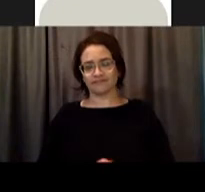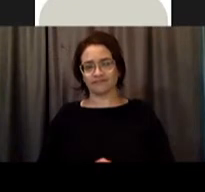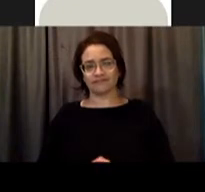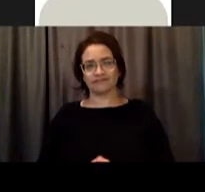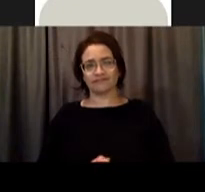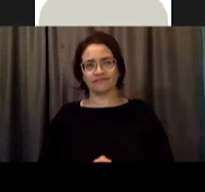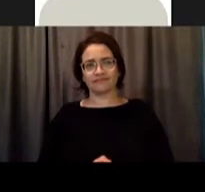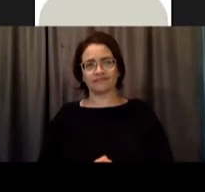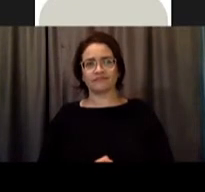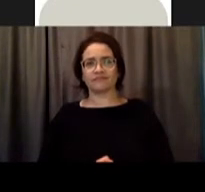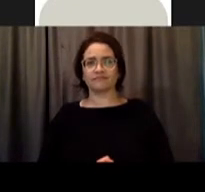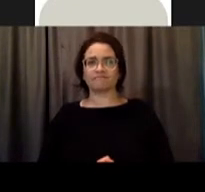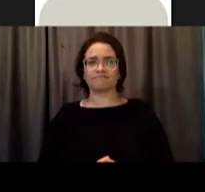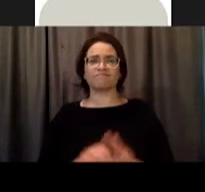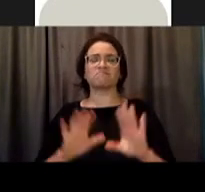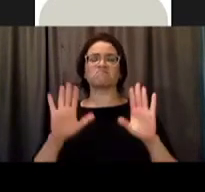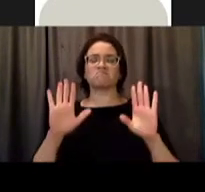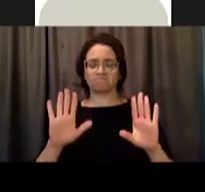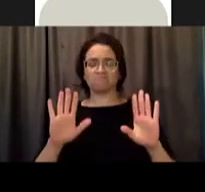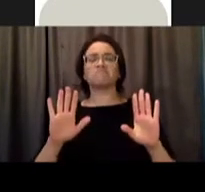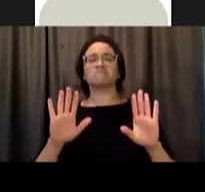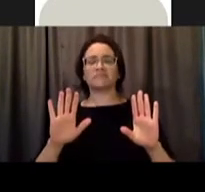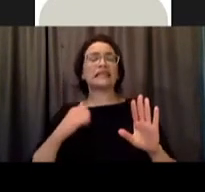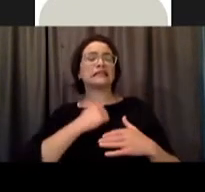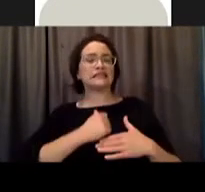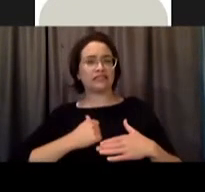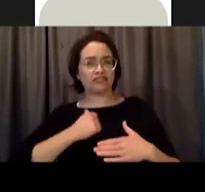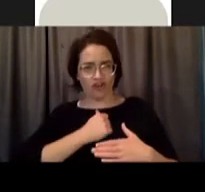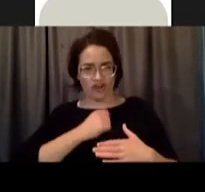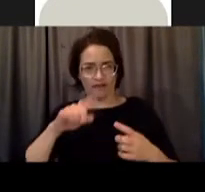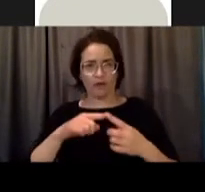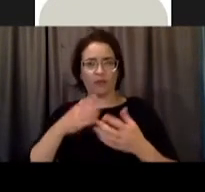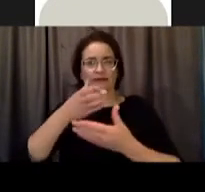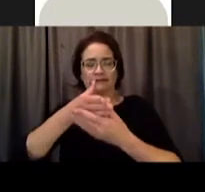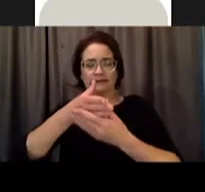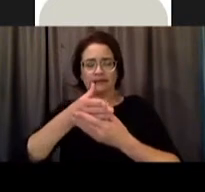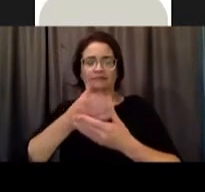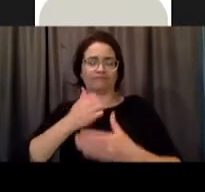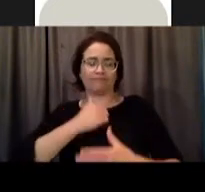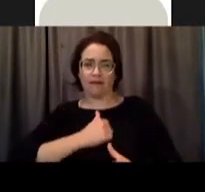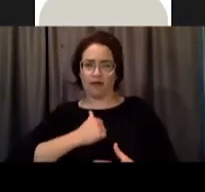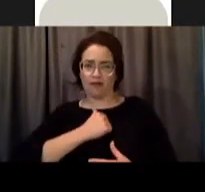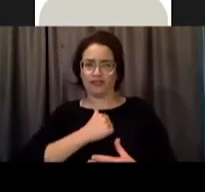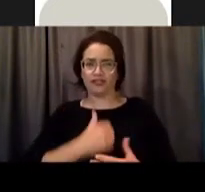I'm very... Oops, here we are. Sorry about this, everybody. My apologies.